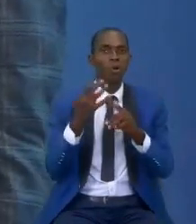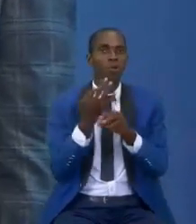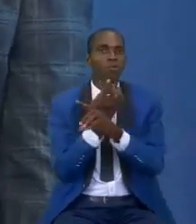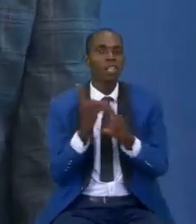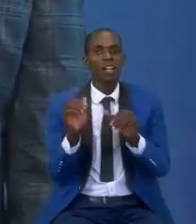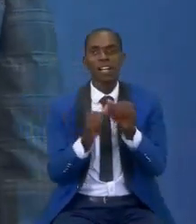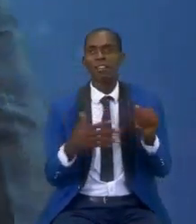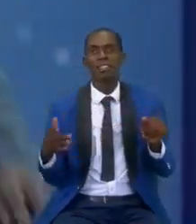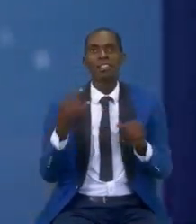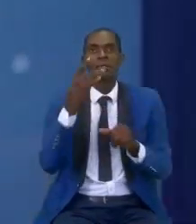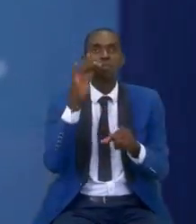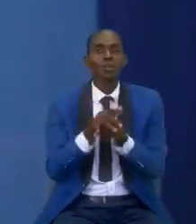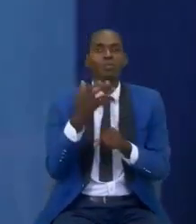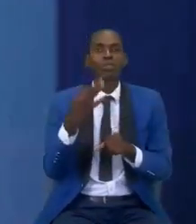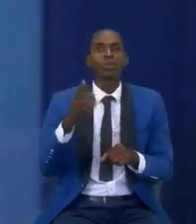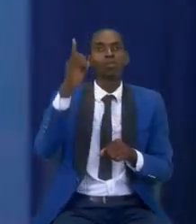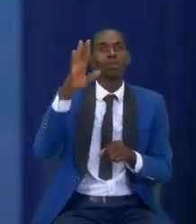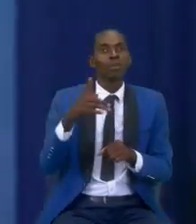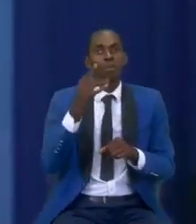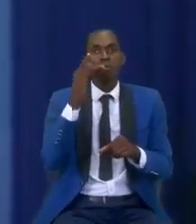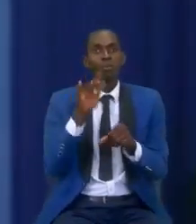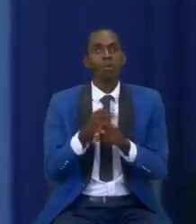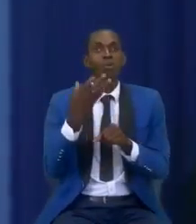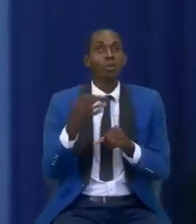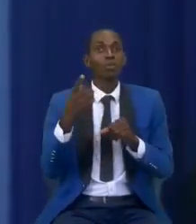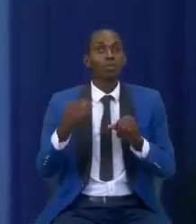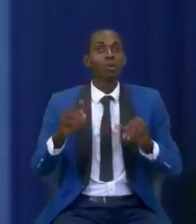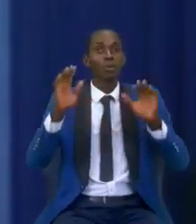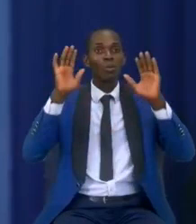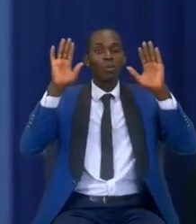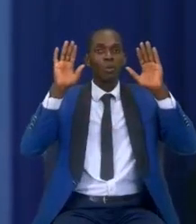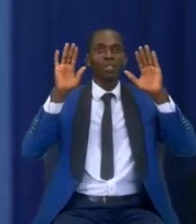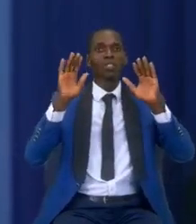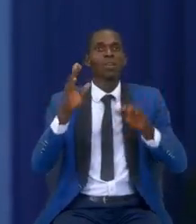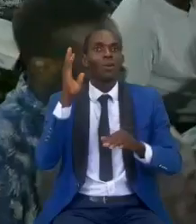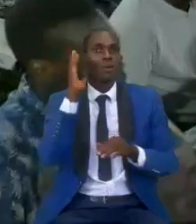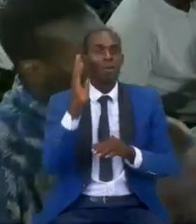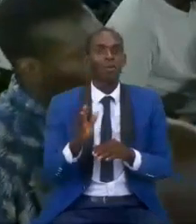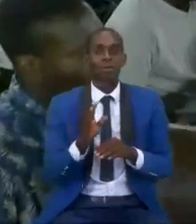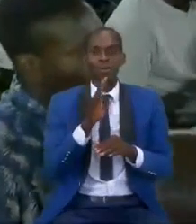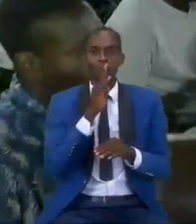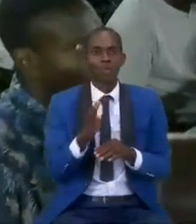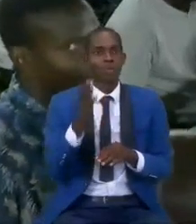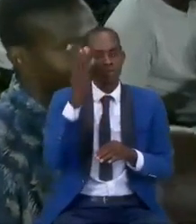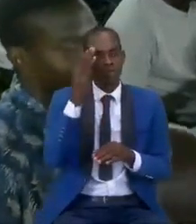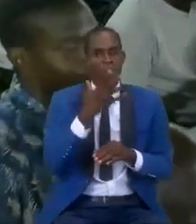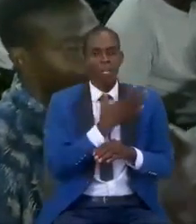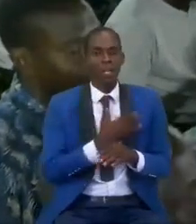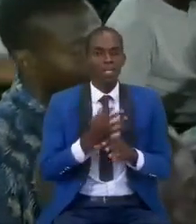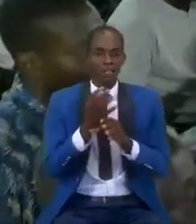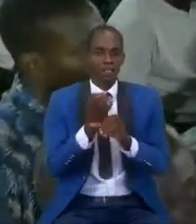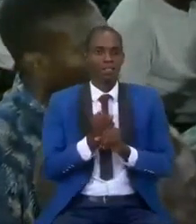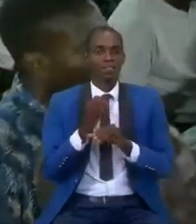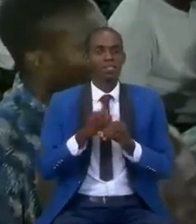his will be done and achieved in your life tonight, in Jesus' name.